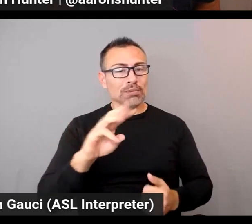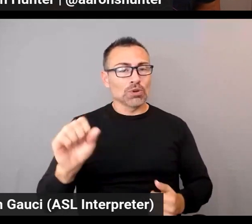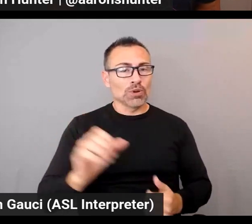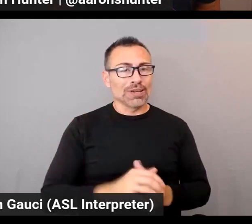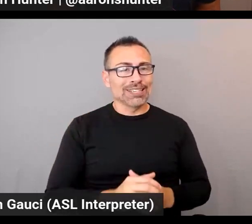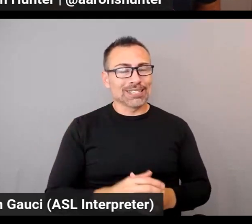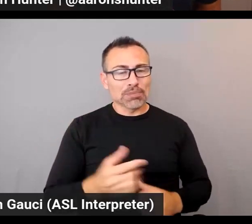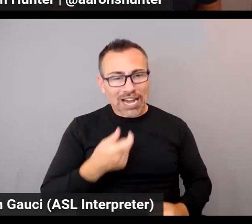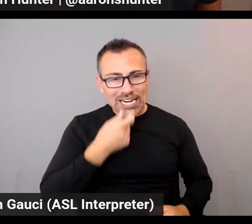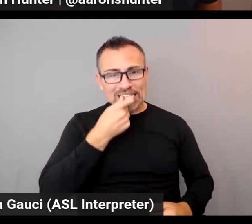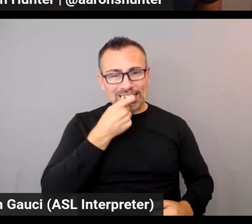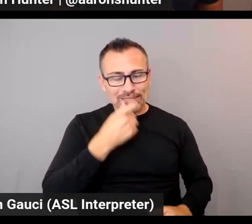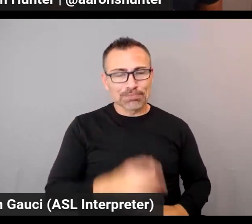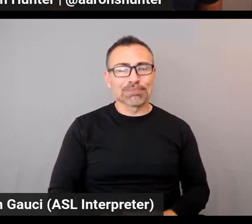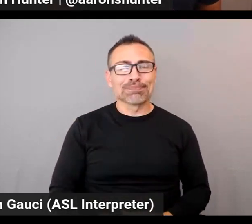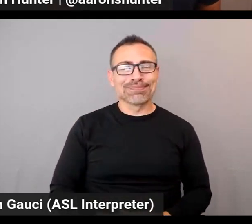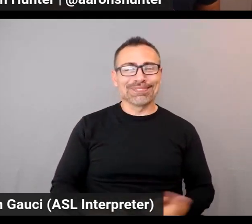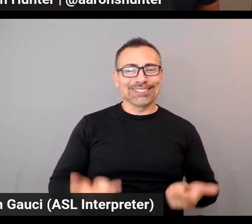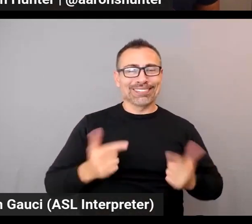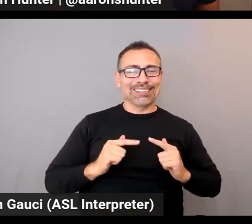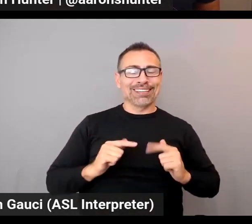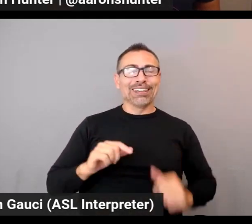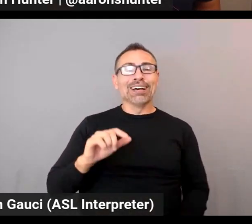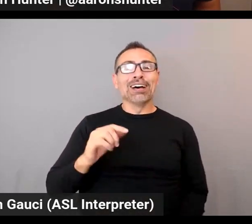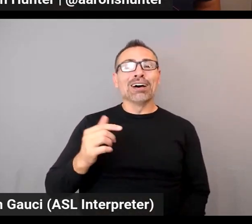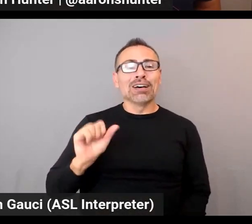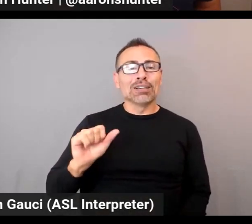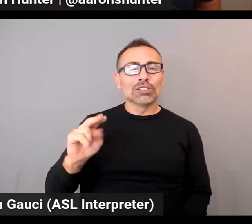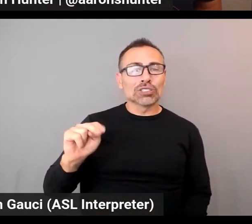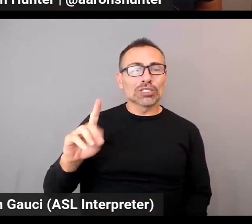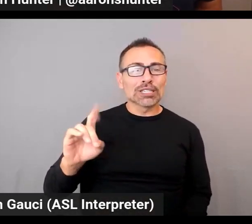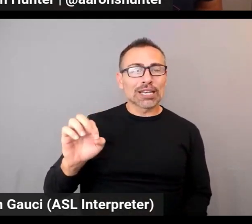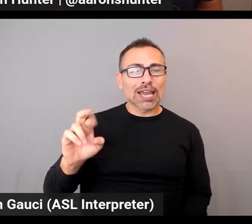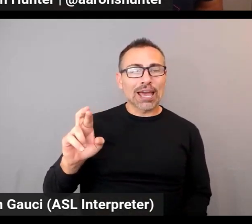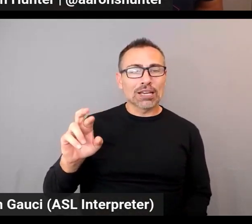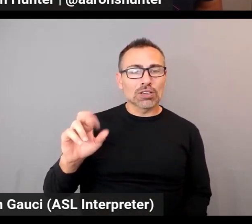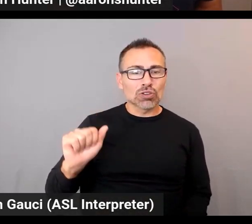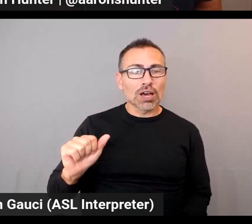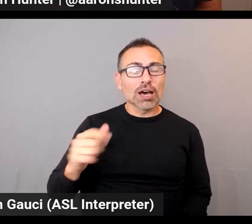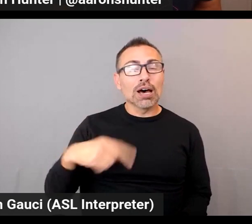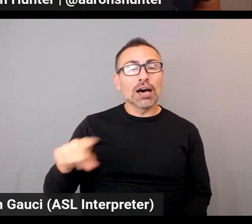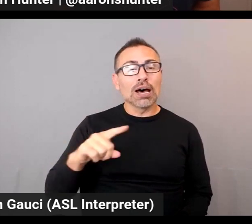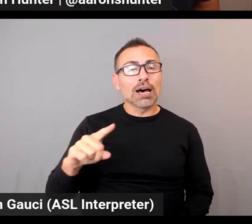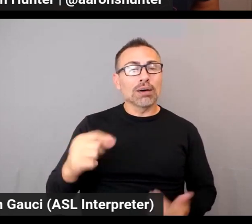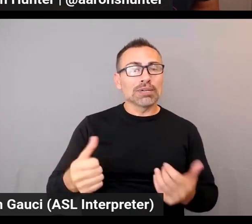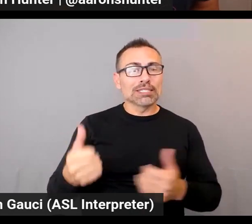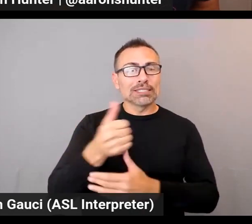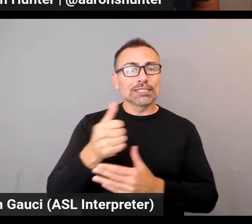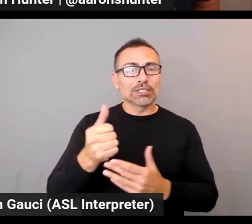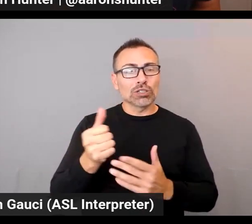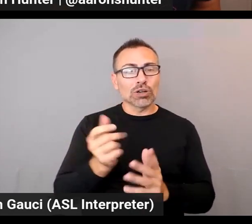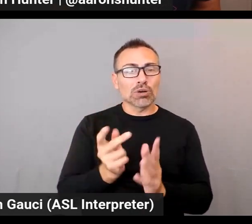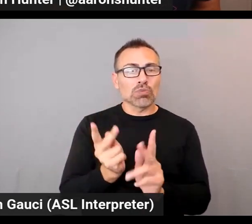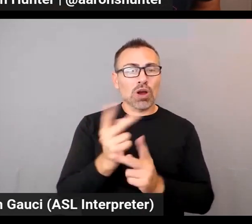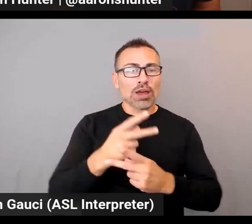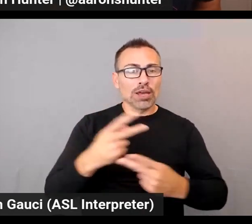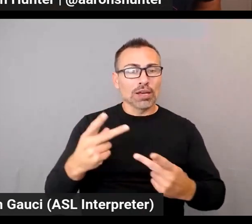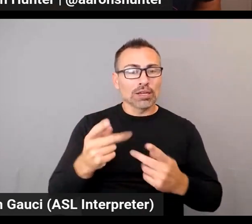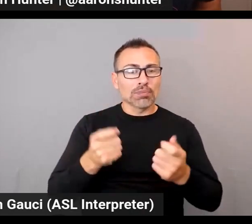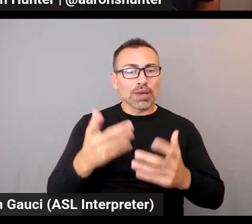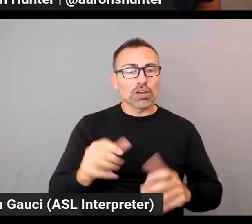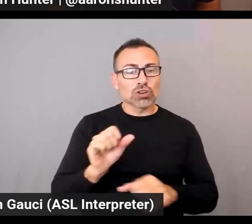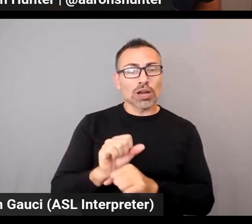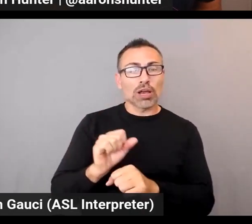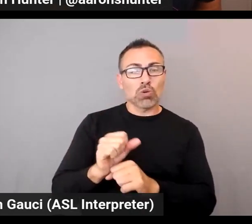back. Totally. My name is Sananda. I'm a senior product manager, and I work very closely with Steve on .NET, and we focus